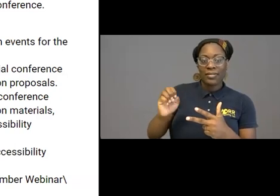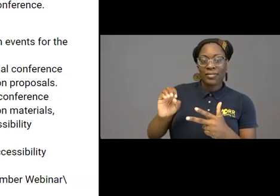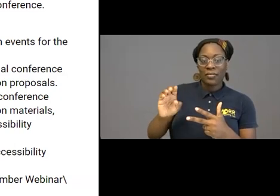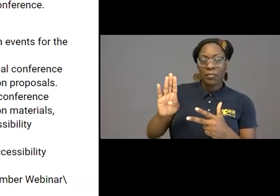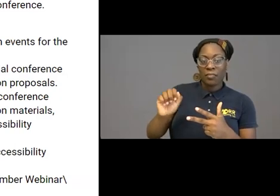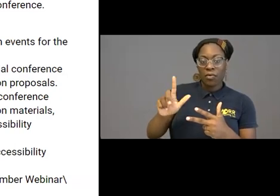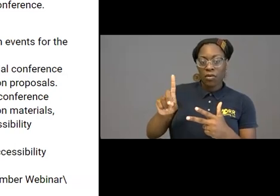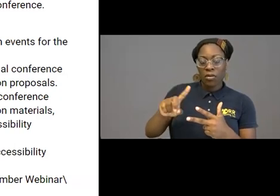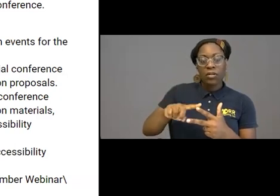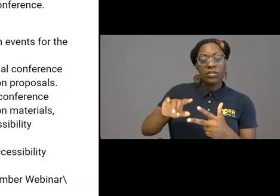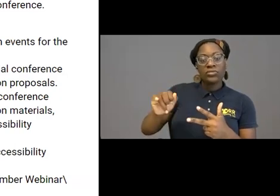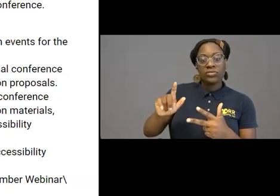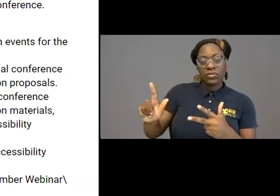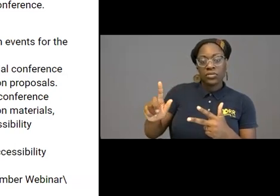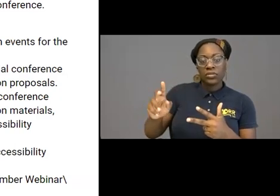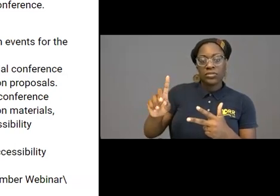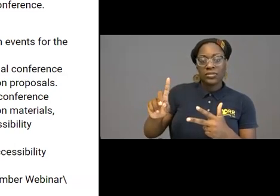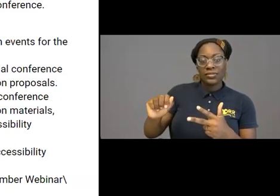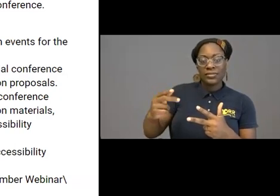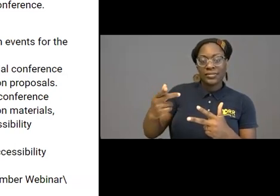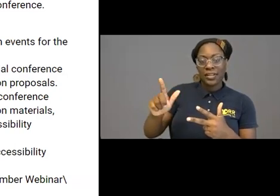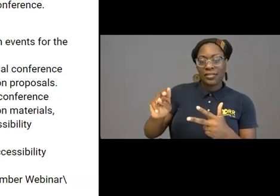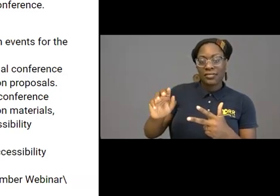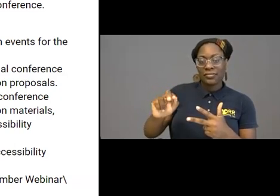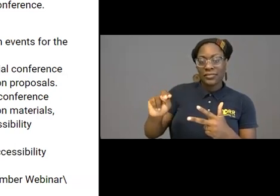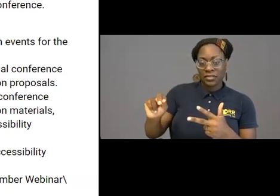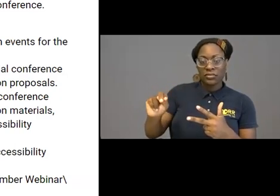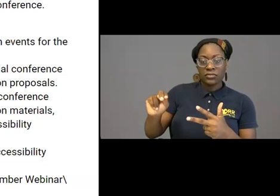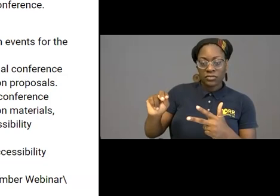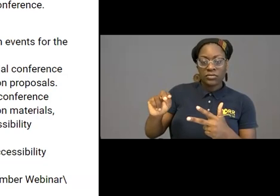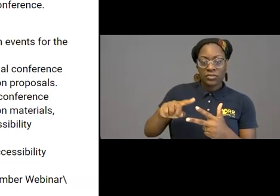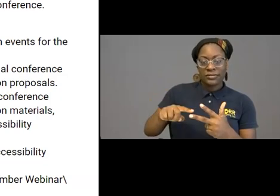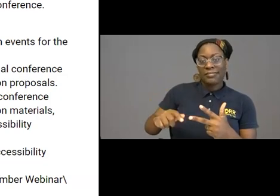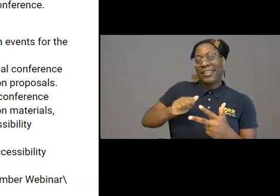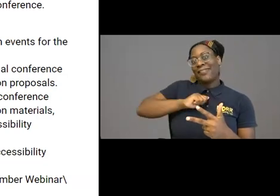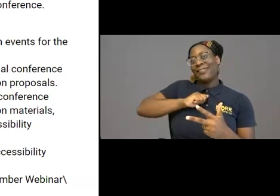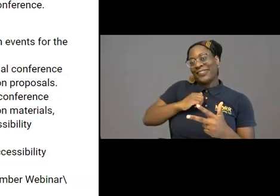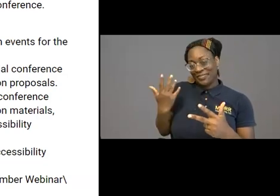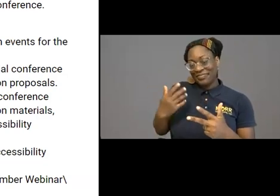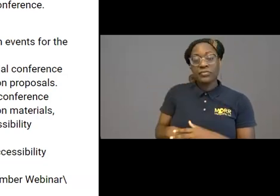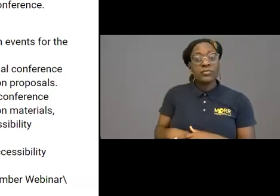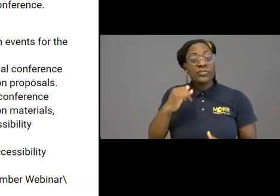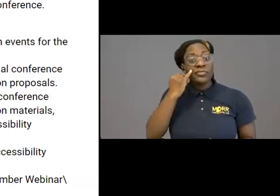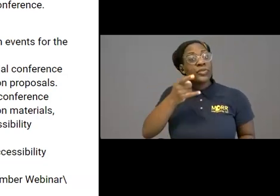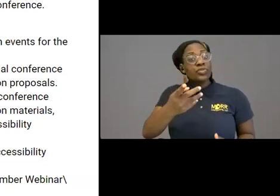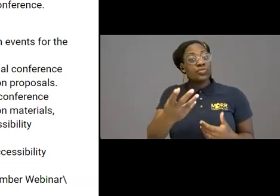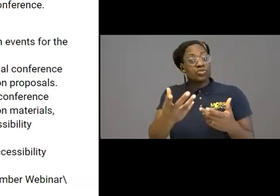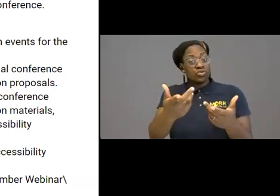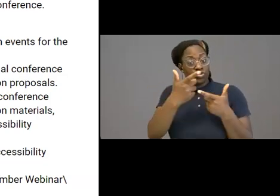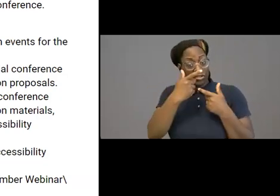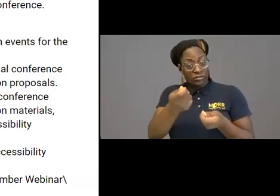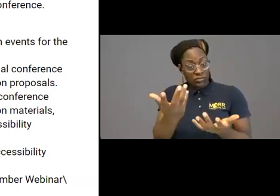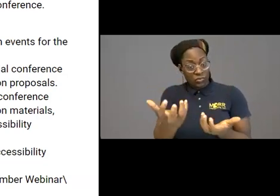committee member if that's something that you'd like to do. So some of our 2021 events have included pop-up writing